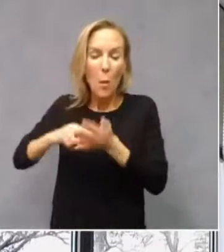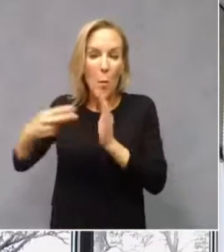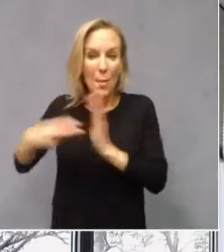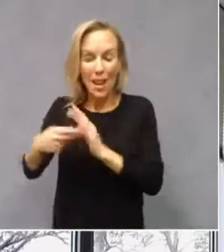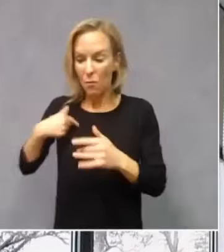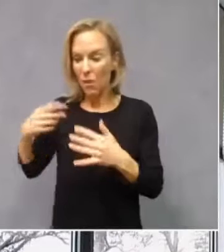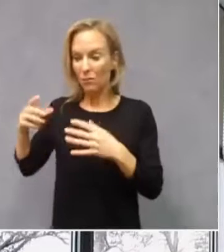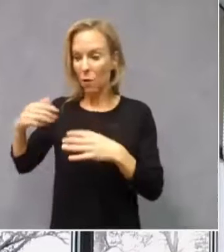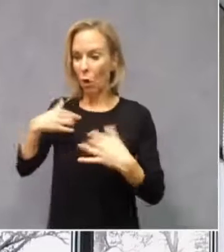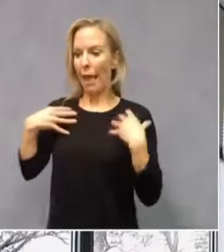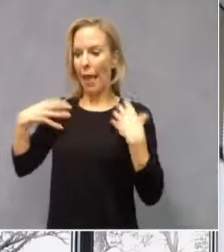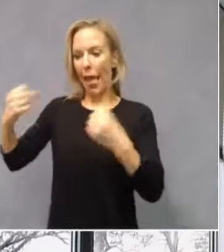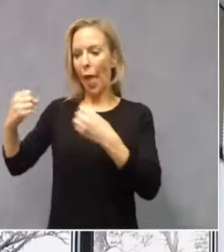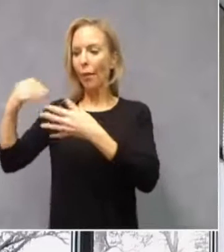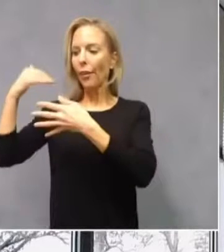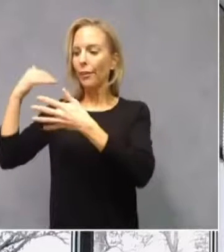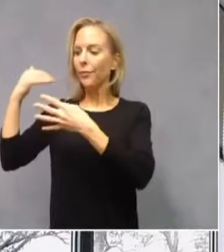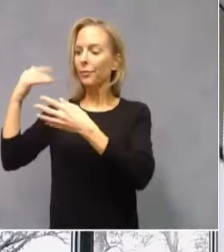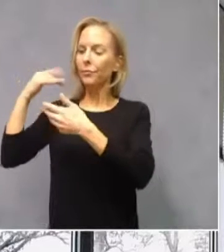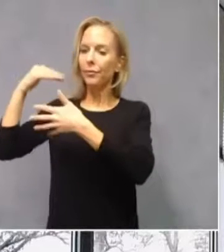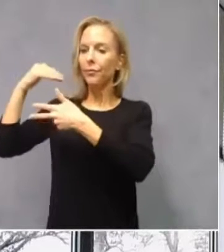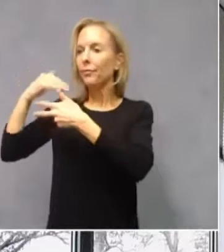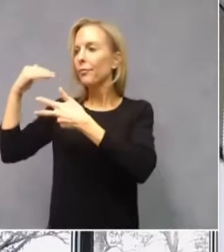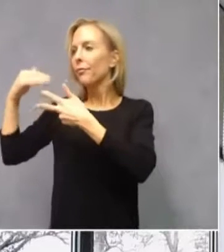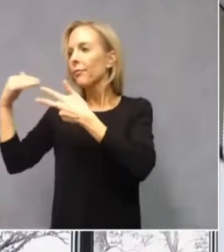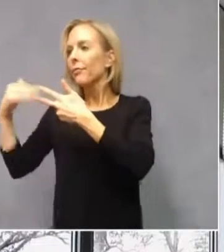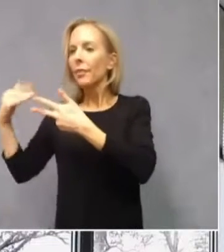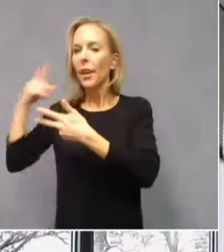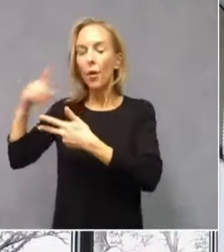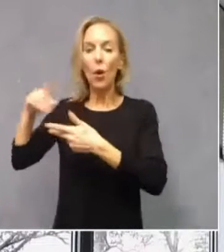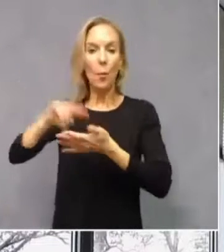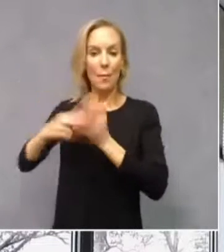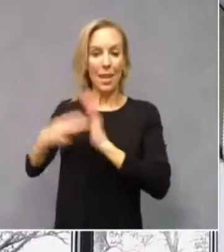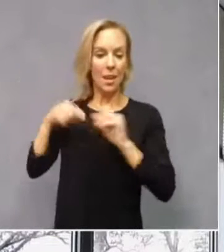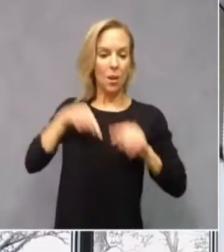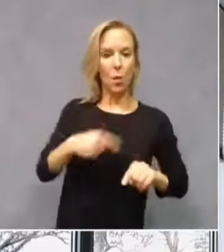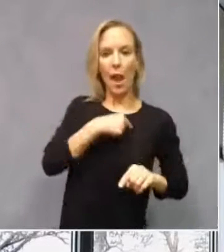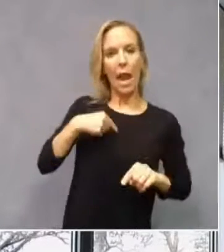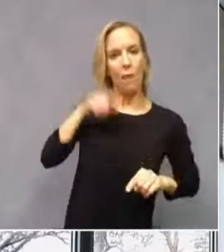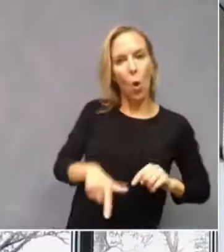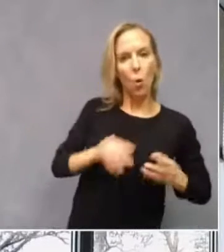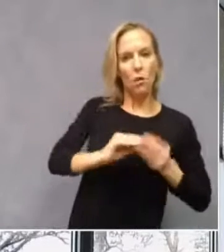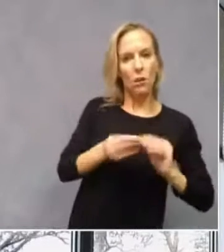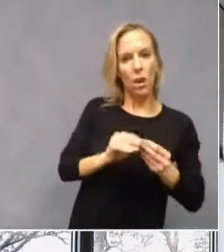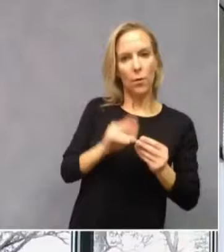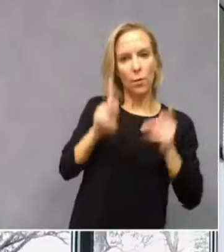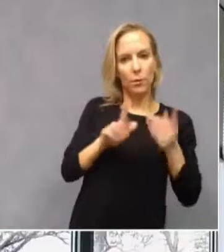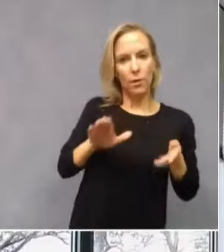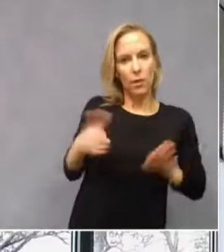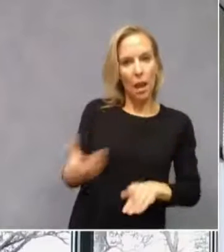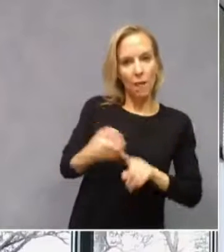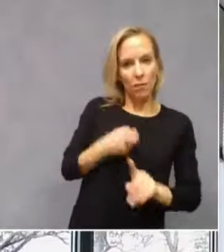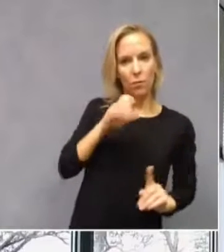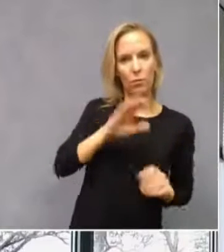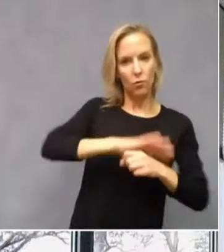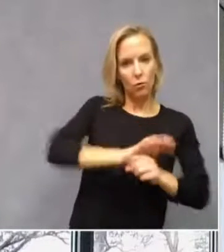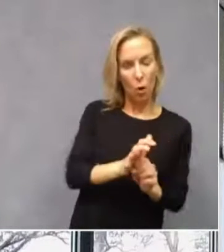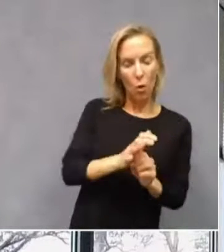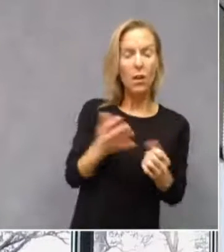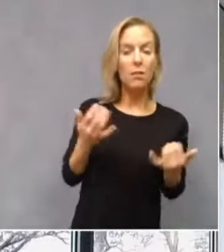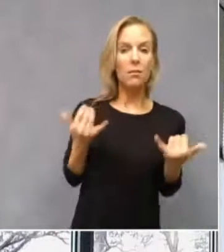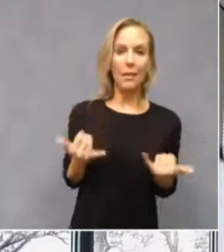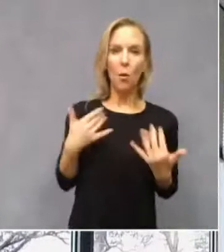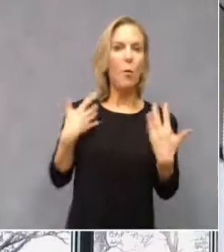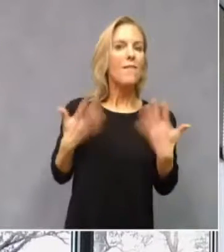the entire country for low numbers of death across the state. At this point, we've shown 3 times that when